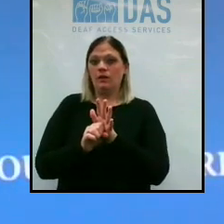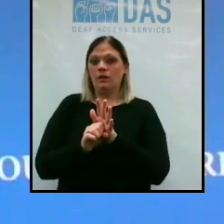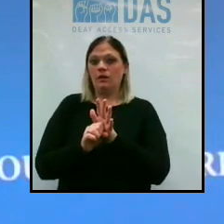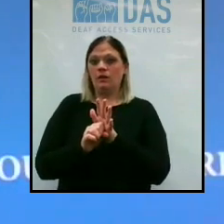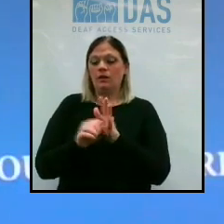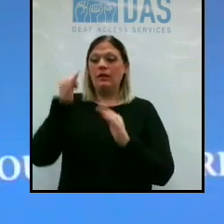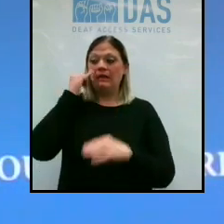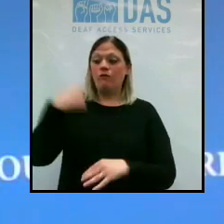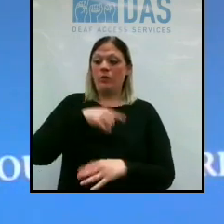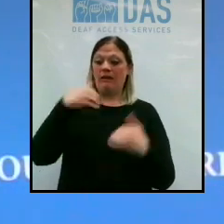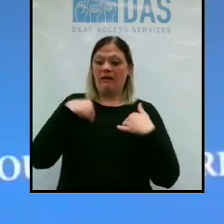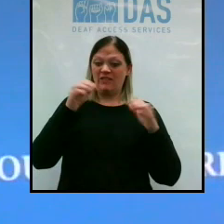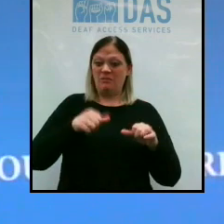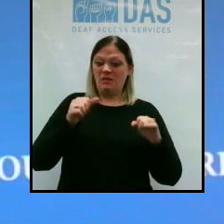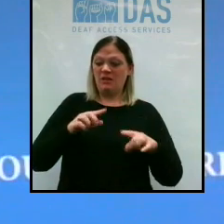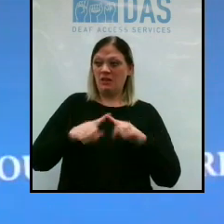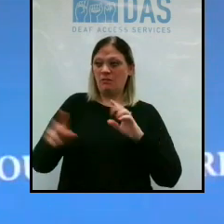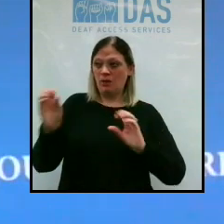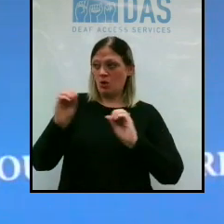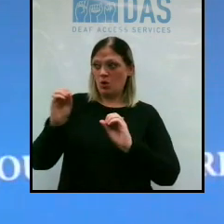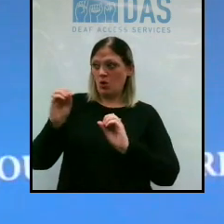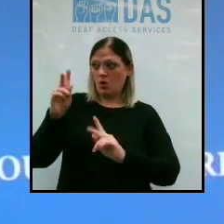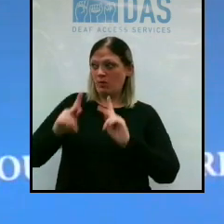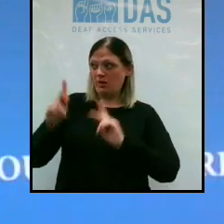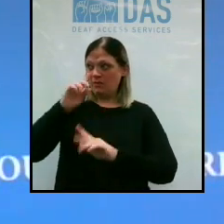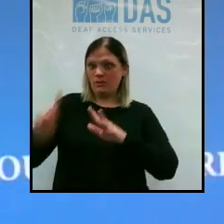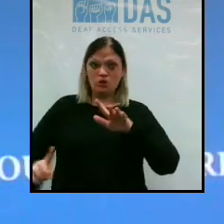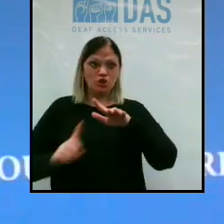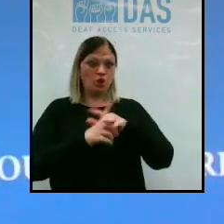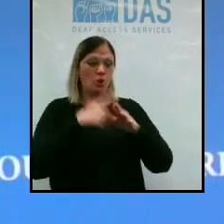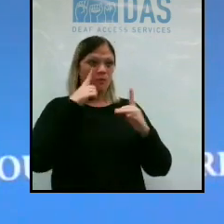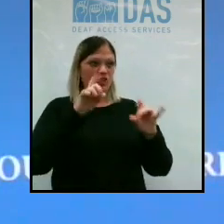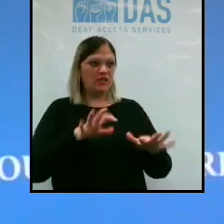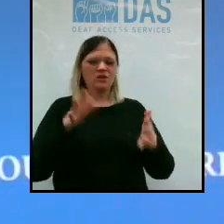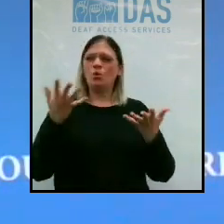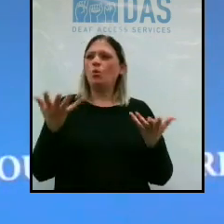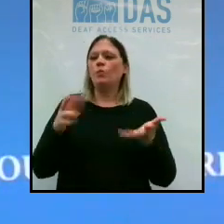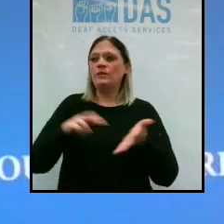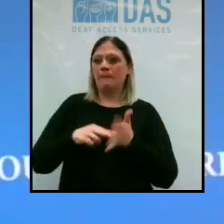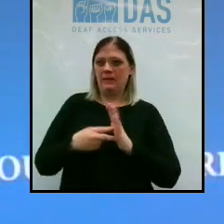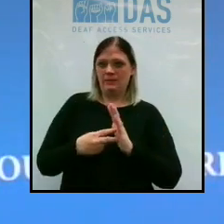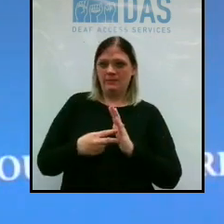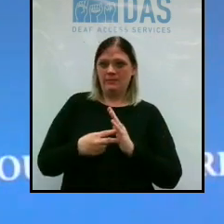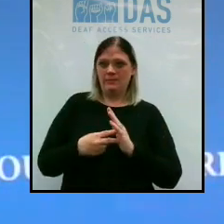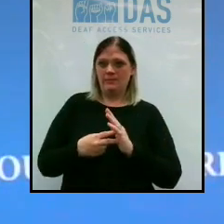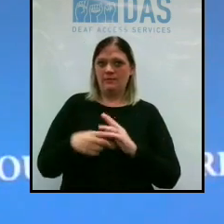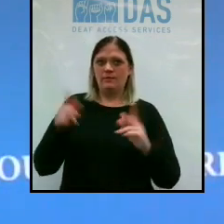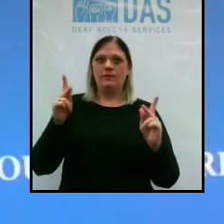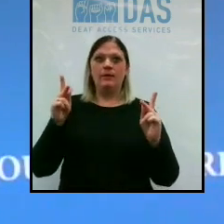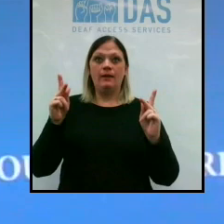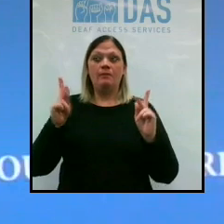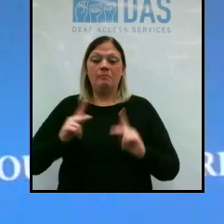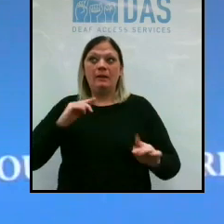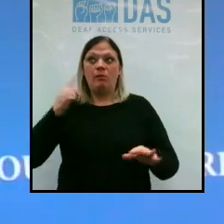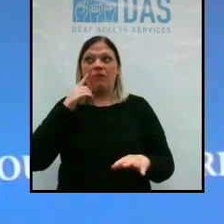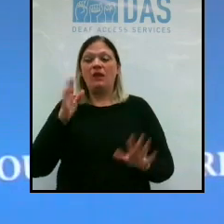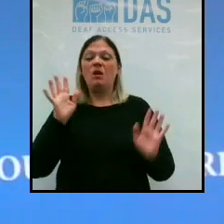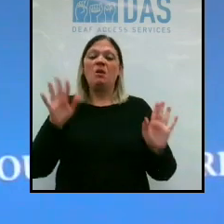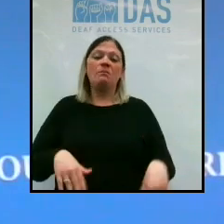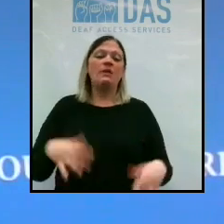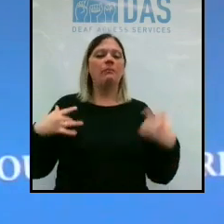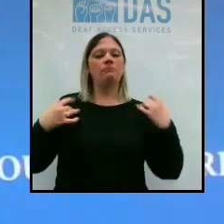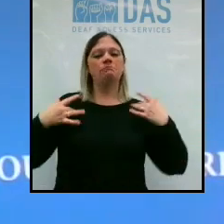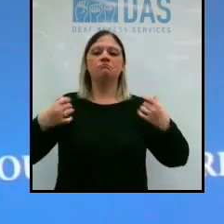have the capability but no one's showing up for testing, what does that mean? And that's a fear, is that people are thinking, oh, I don't need to be tested, I'm